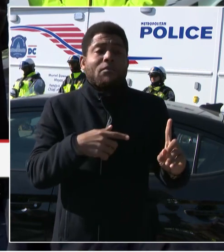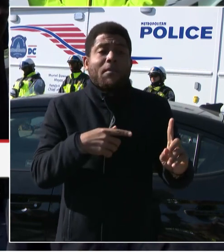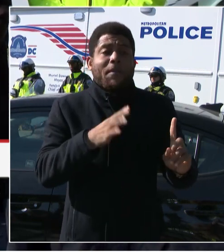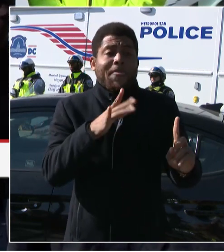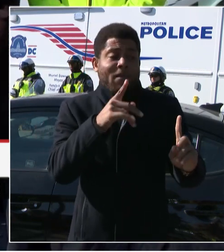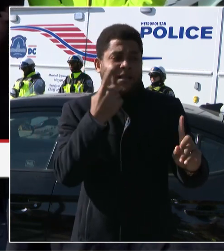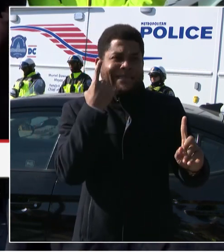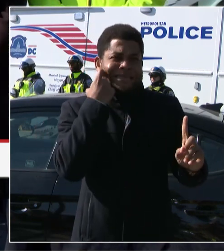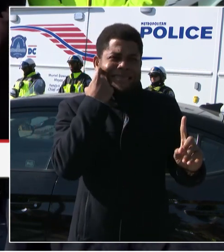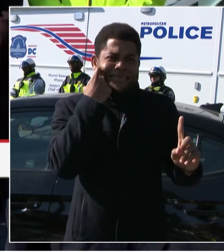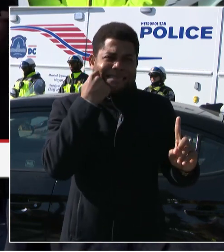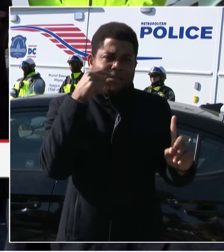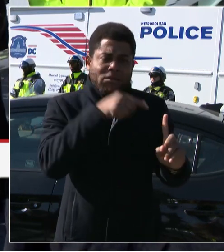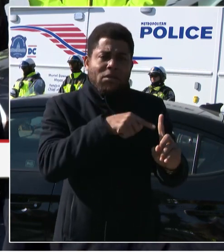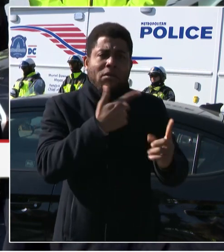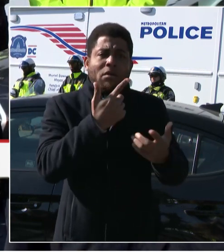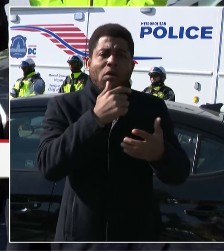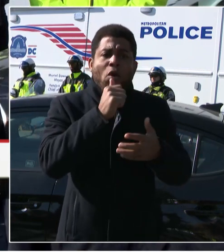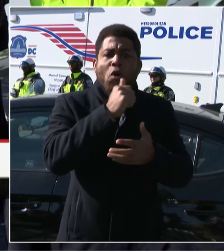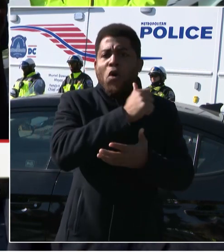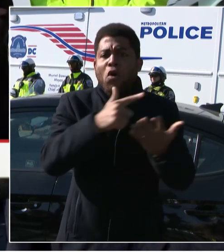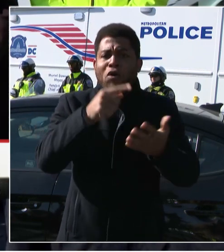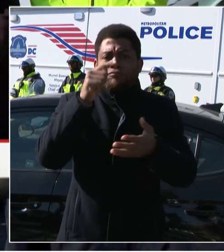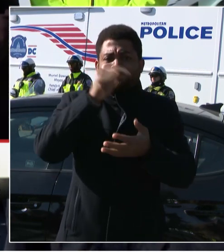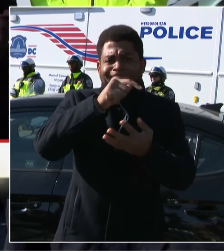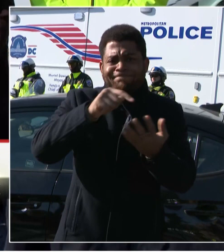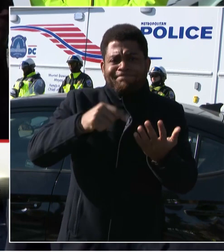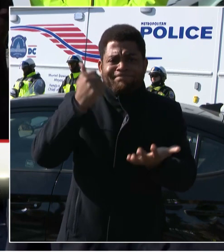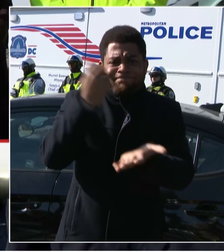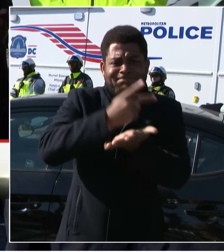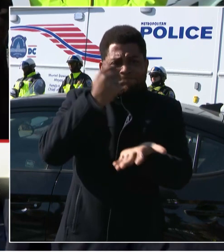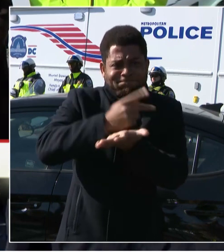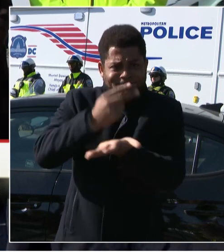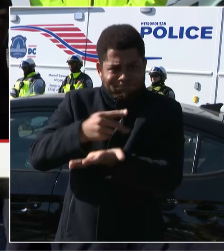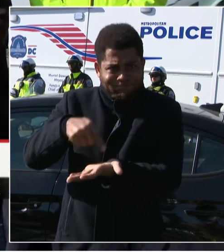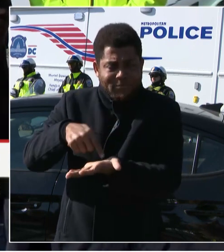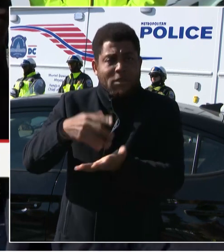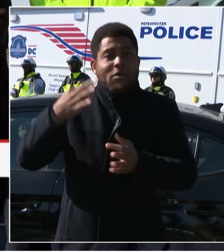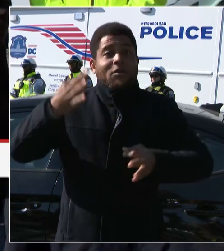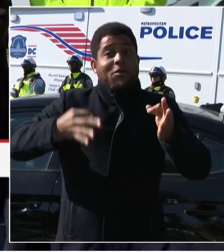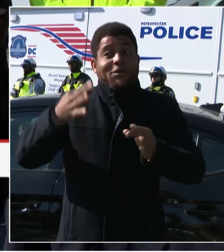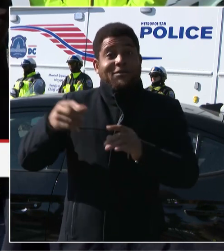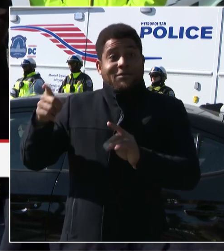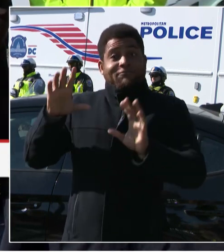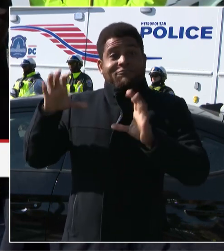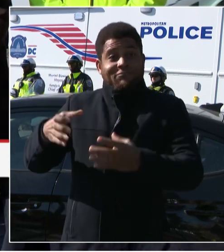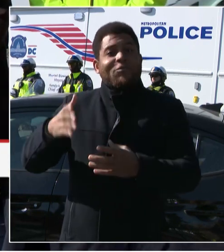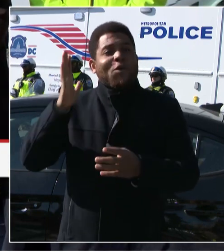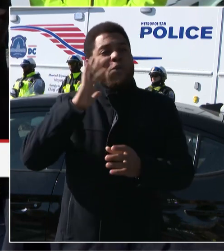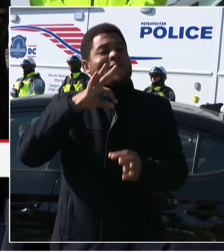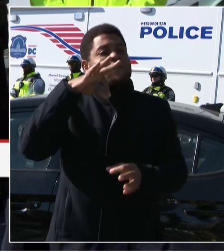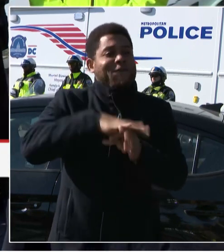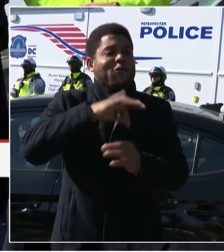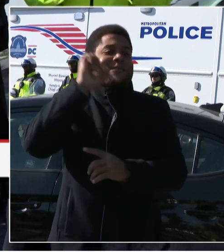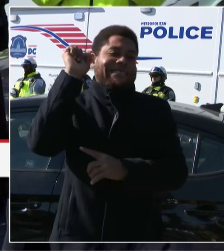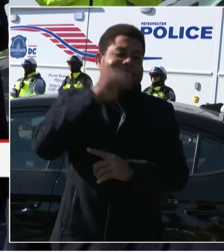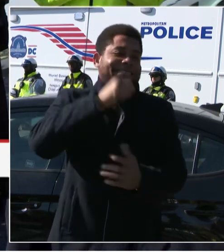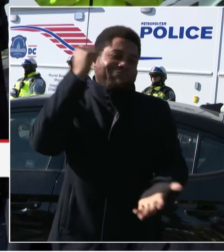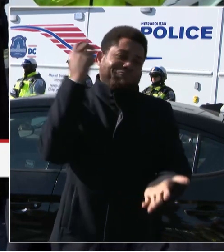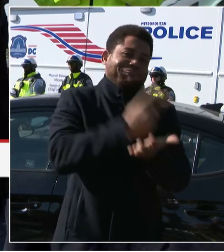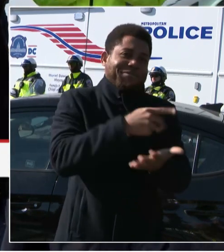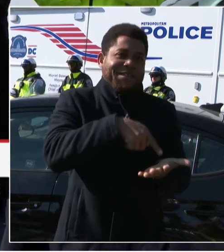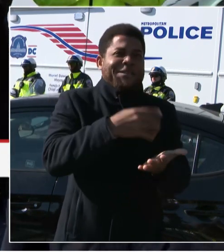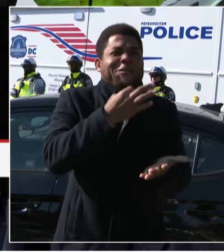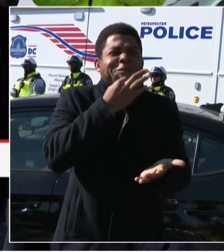unanimously moved out of the Judiciary Committee, and we expect her to be fully approved by the council on Tuesday. So we're looking forward